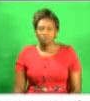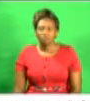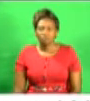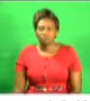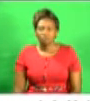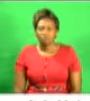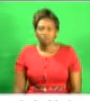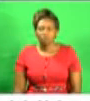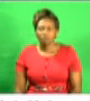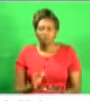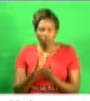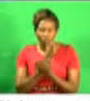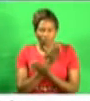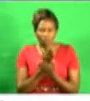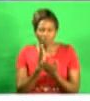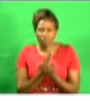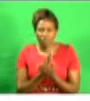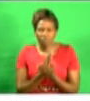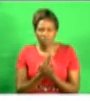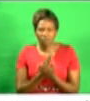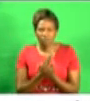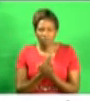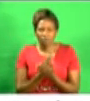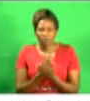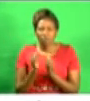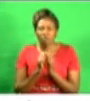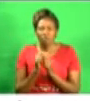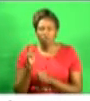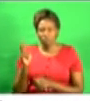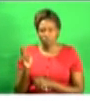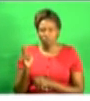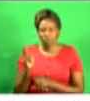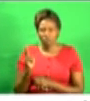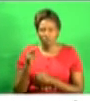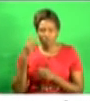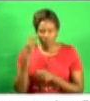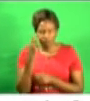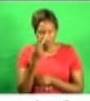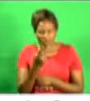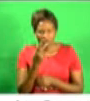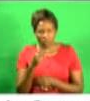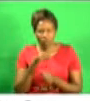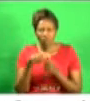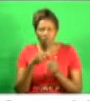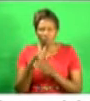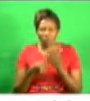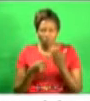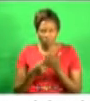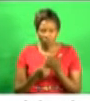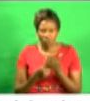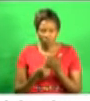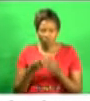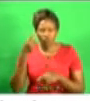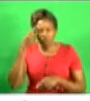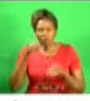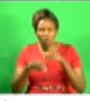We have shared with His Excellency our views about the state of preparedness for